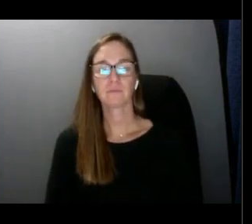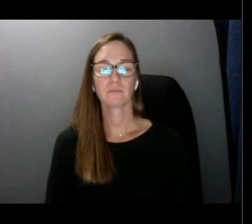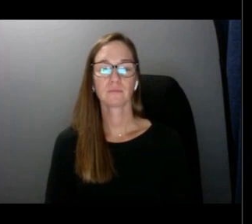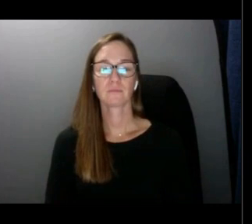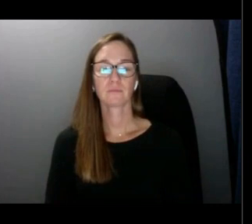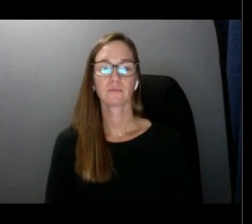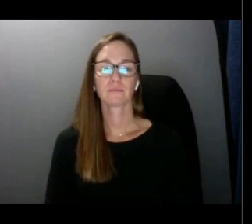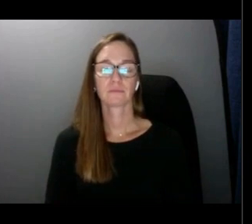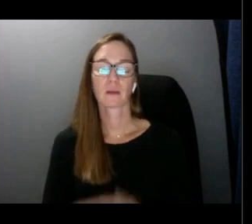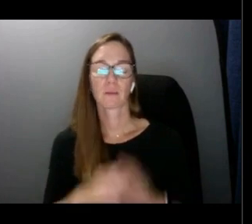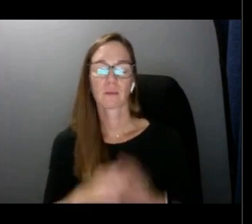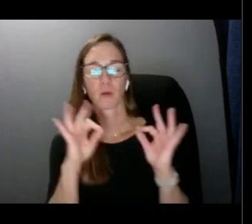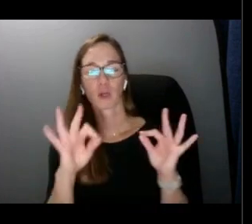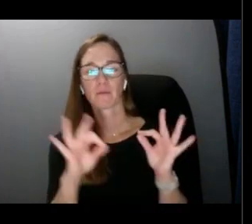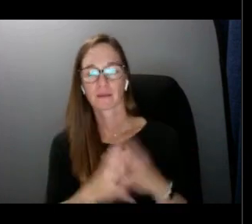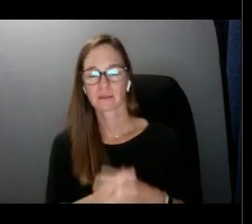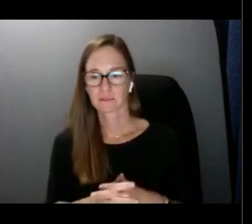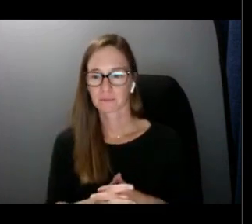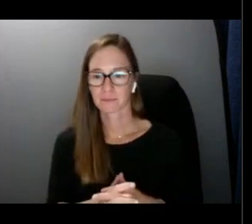Perfect.